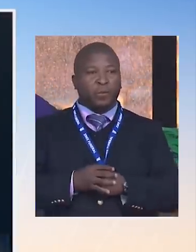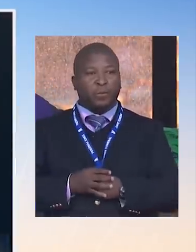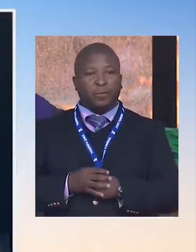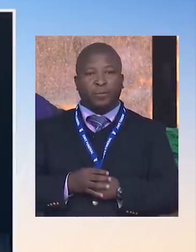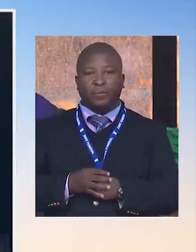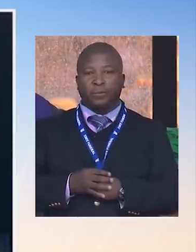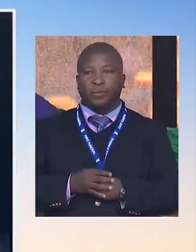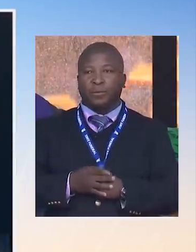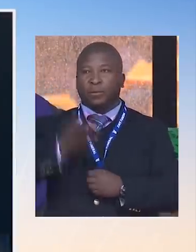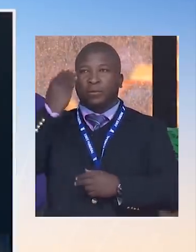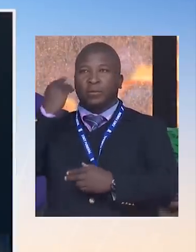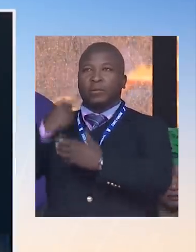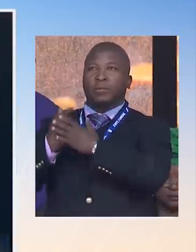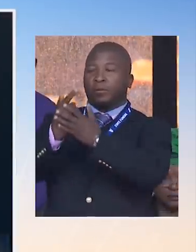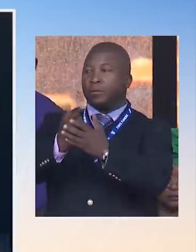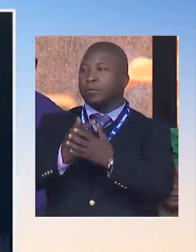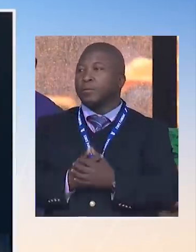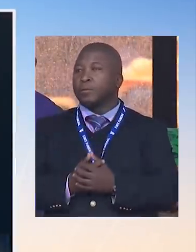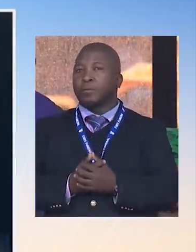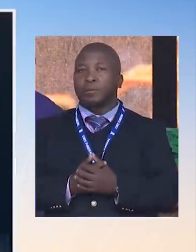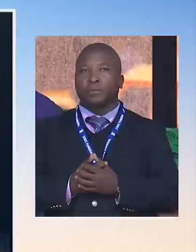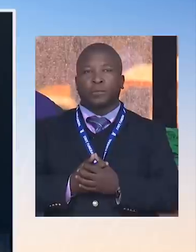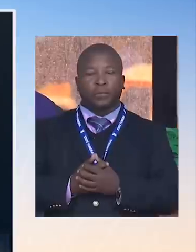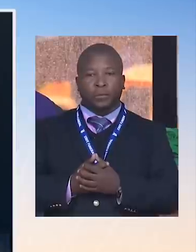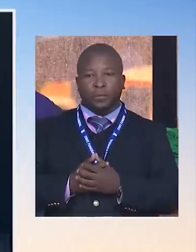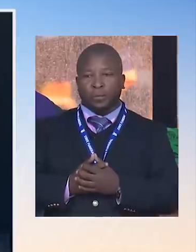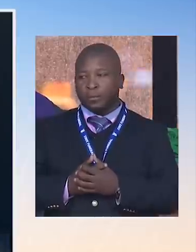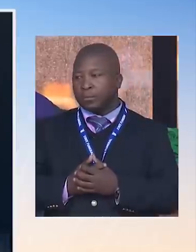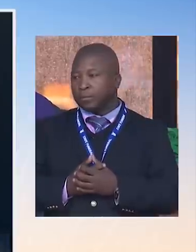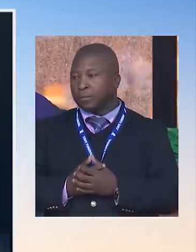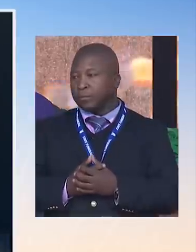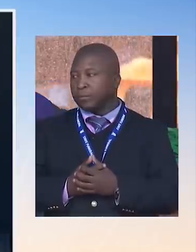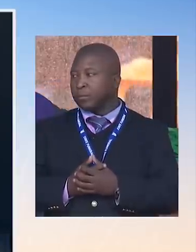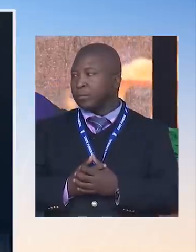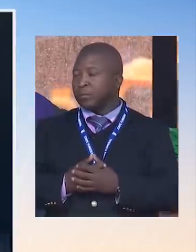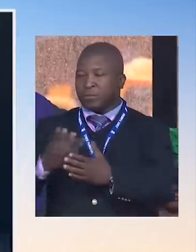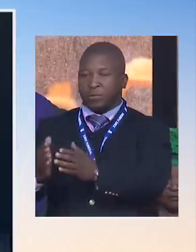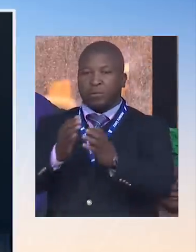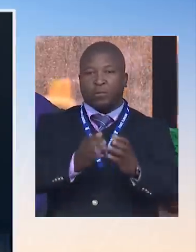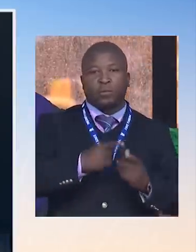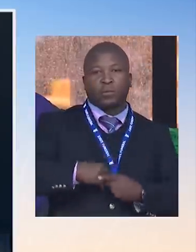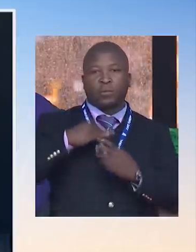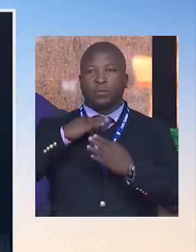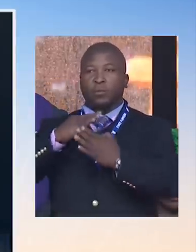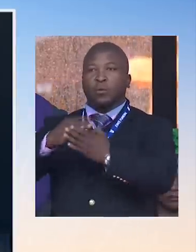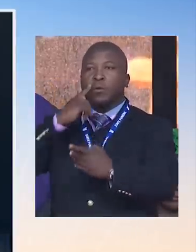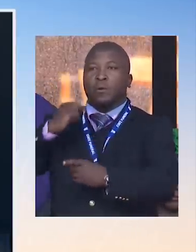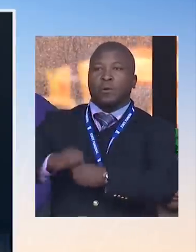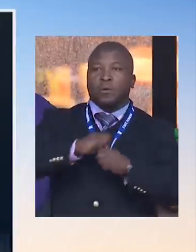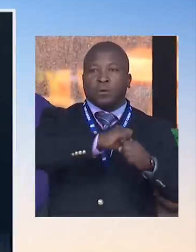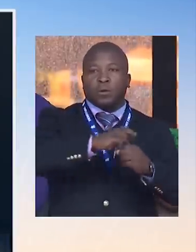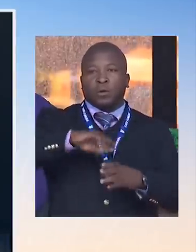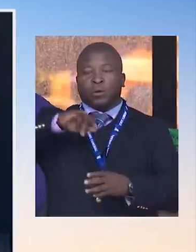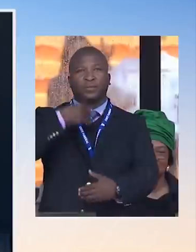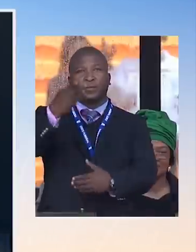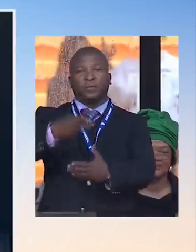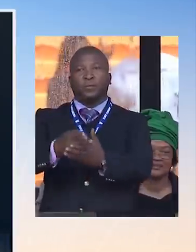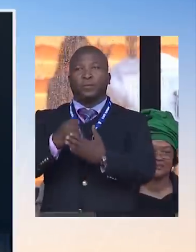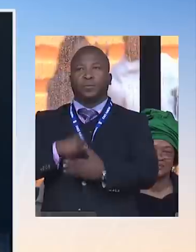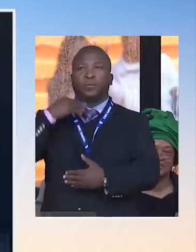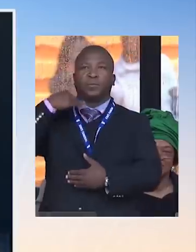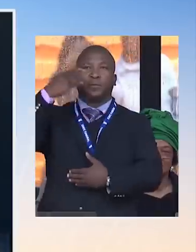ongoing judicial or a legal case. He's watching it closely, as are many members of